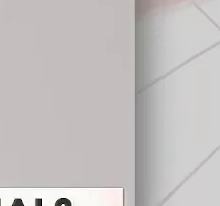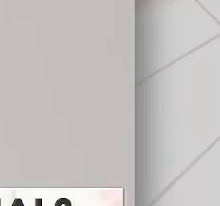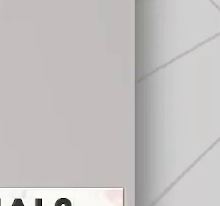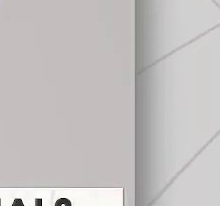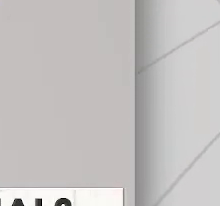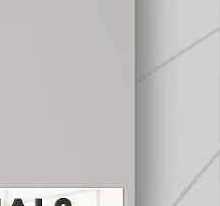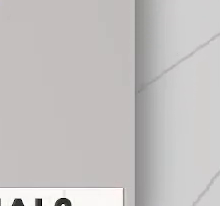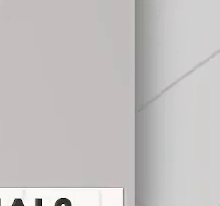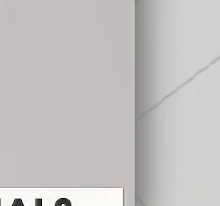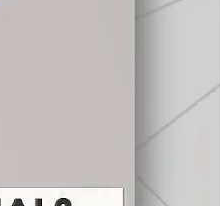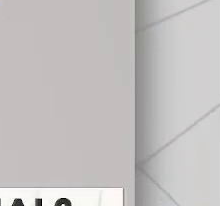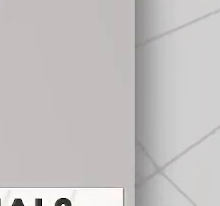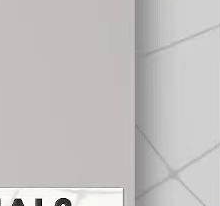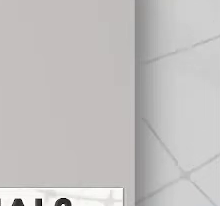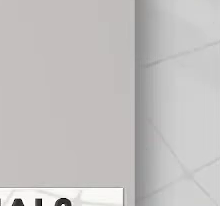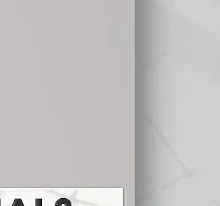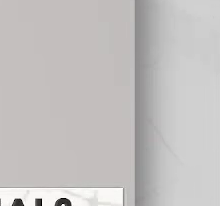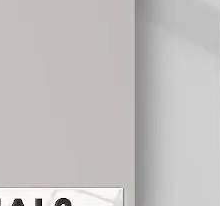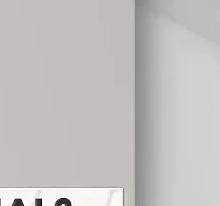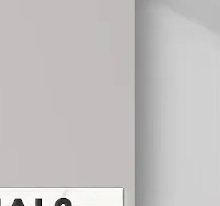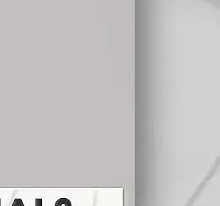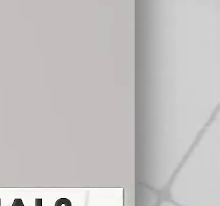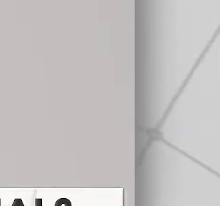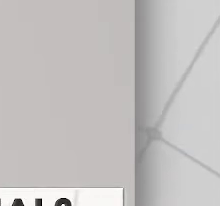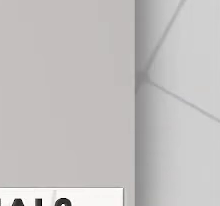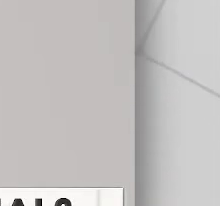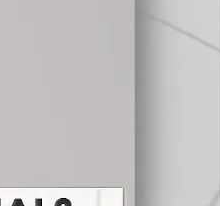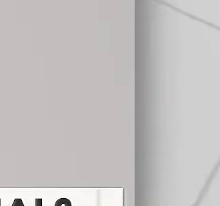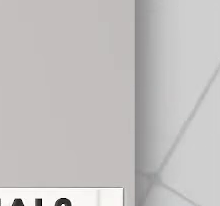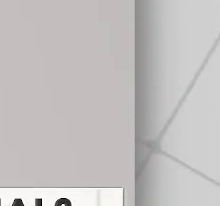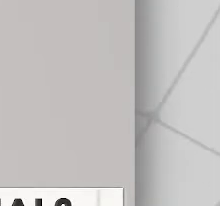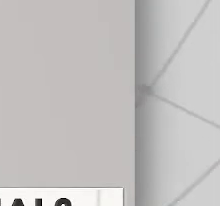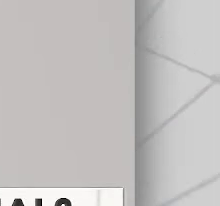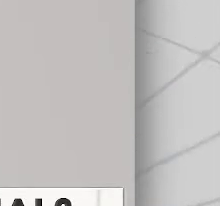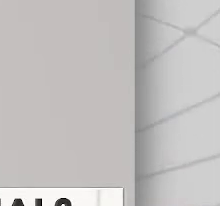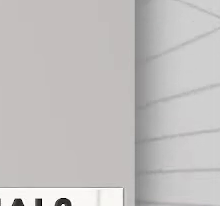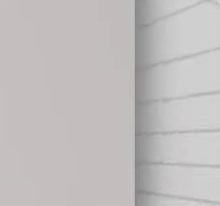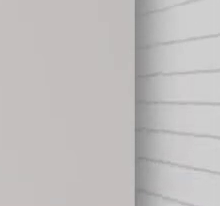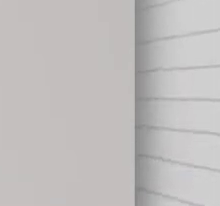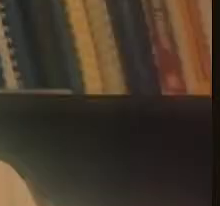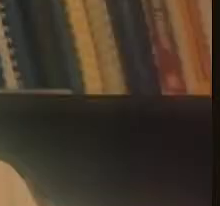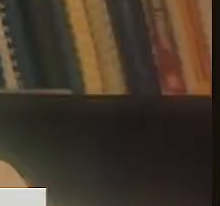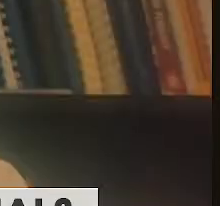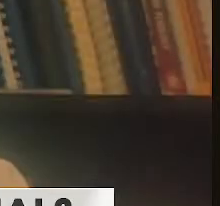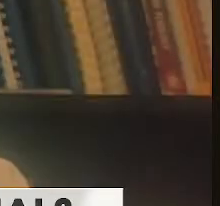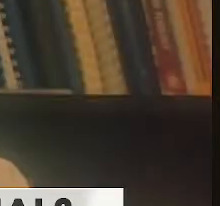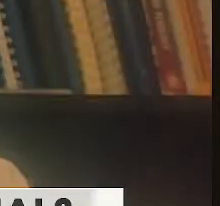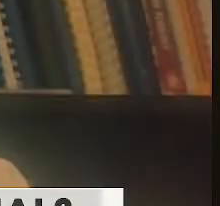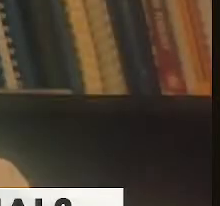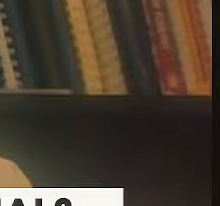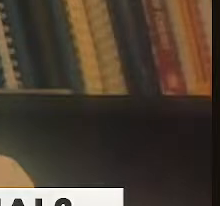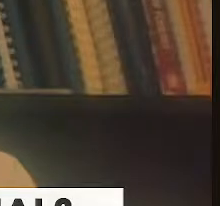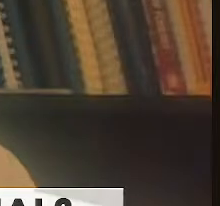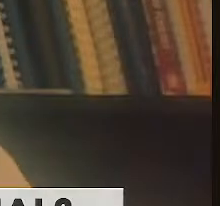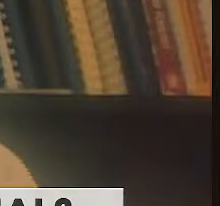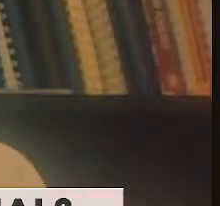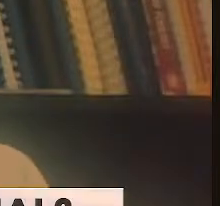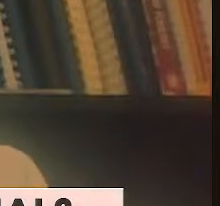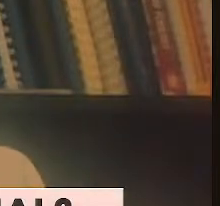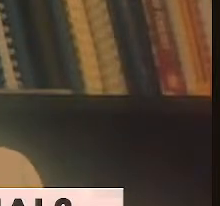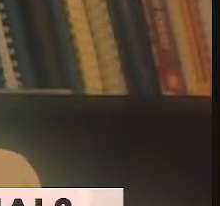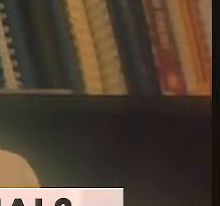that have been laid out is when individuals or bodies want to speak